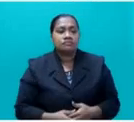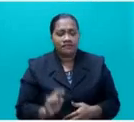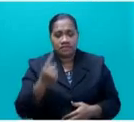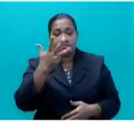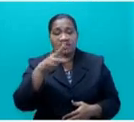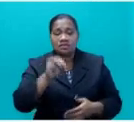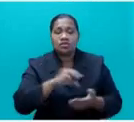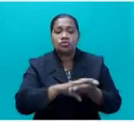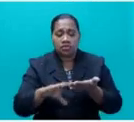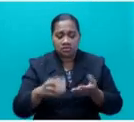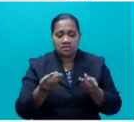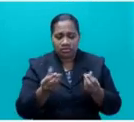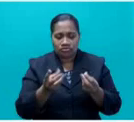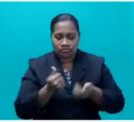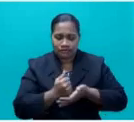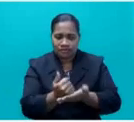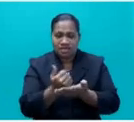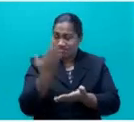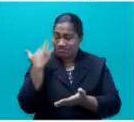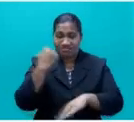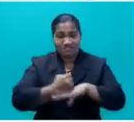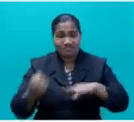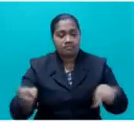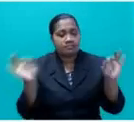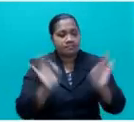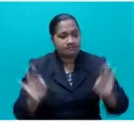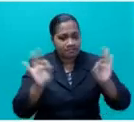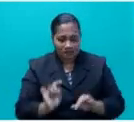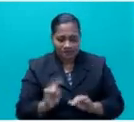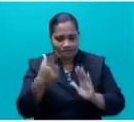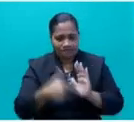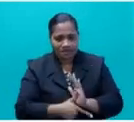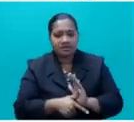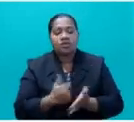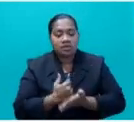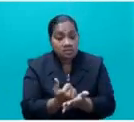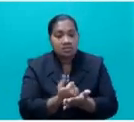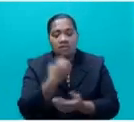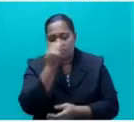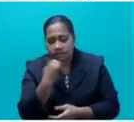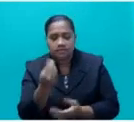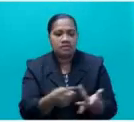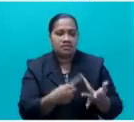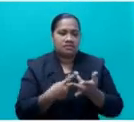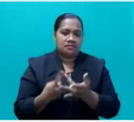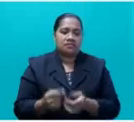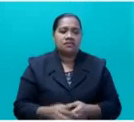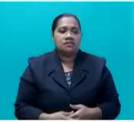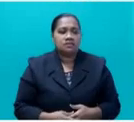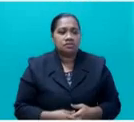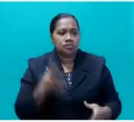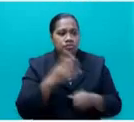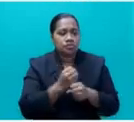cash assistance and 2 rounds of $50 cash assistance to assist Fijians buy food and other essential items. In total, for $90 cash